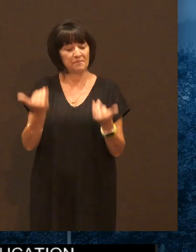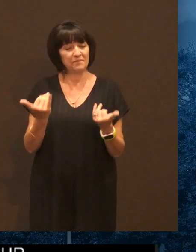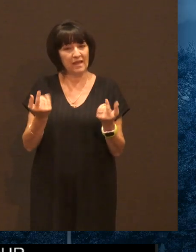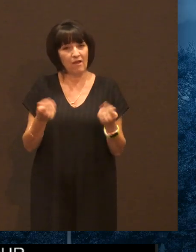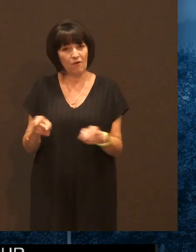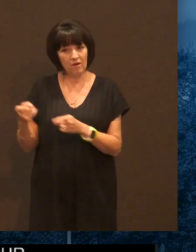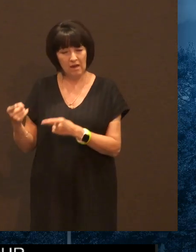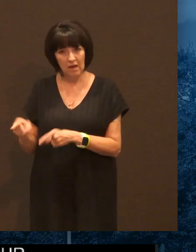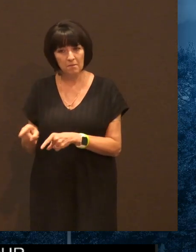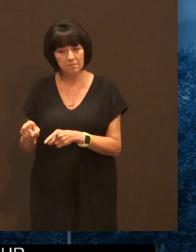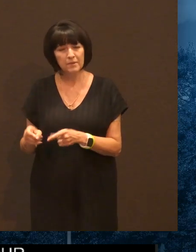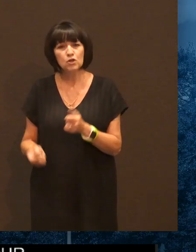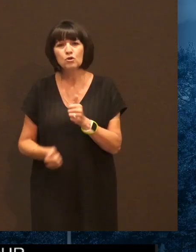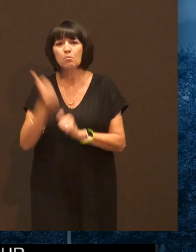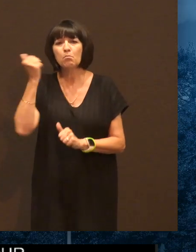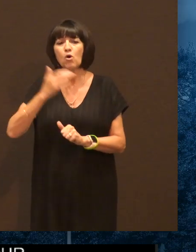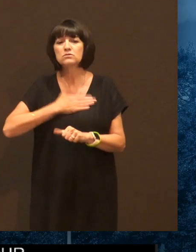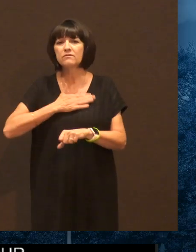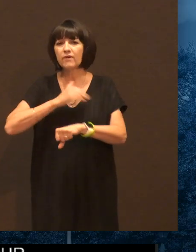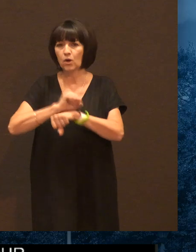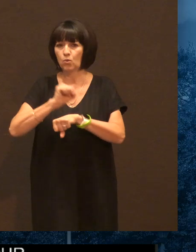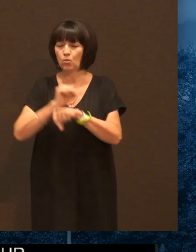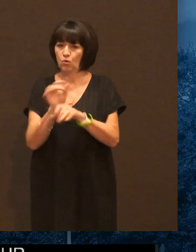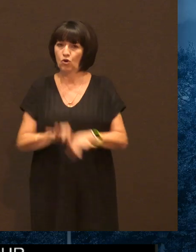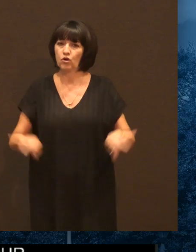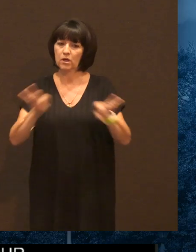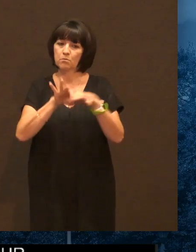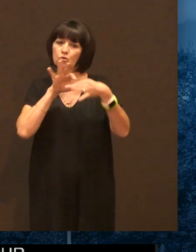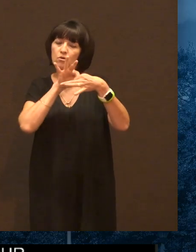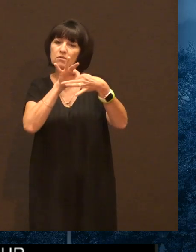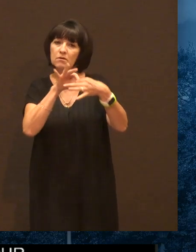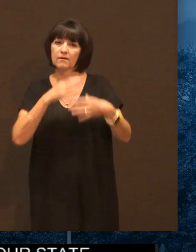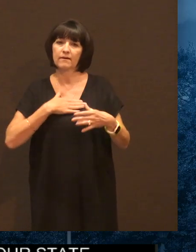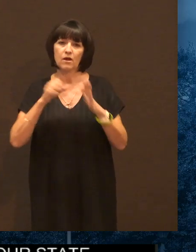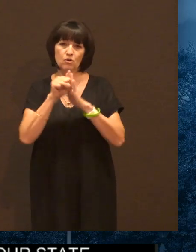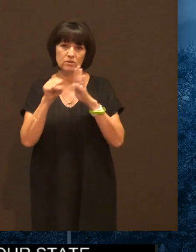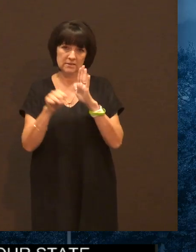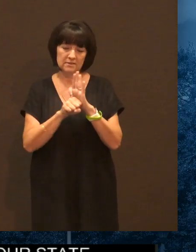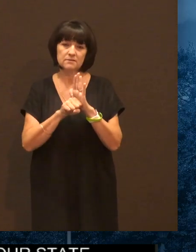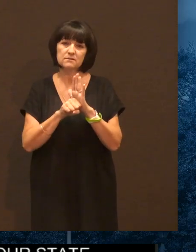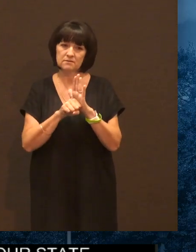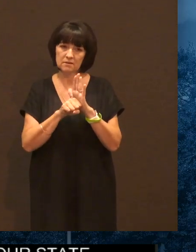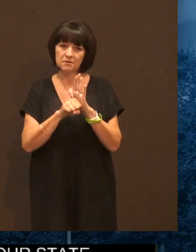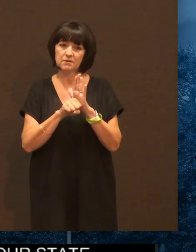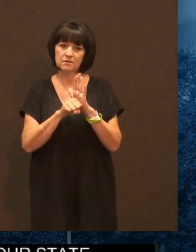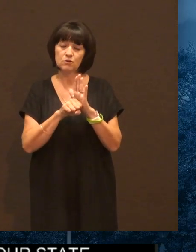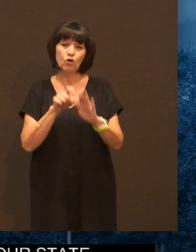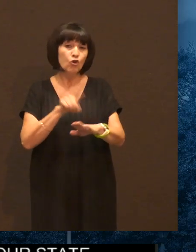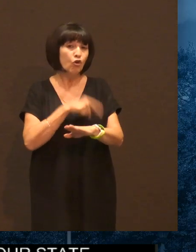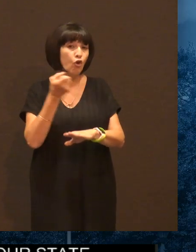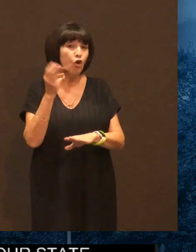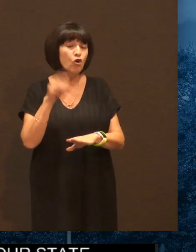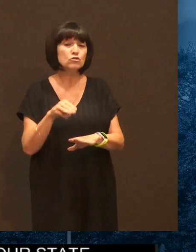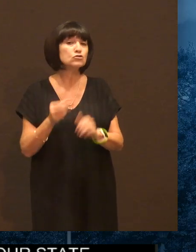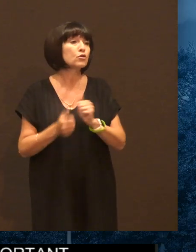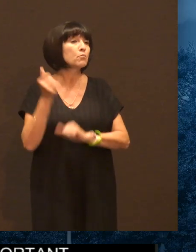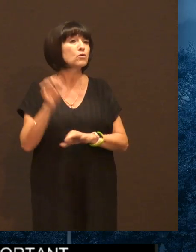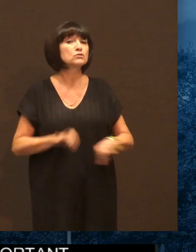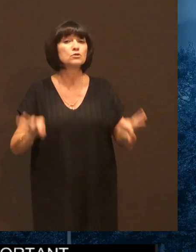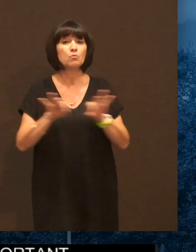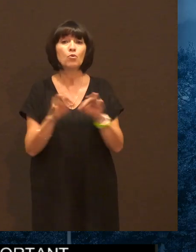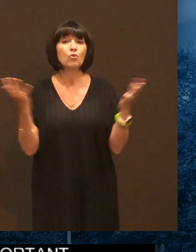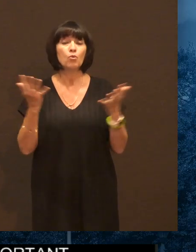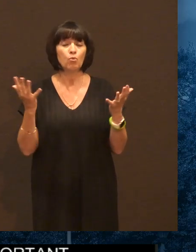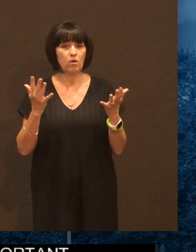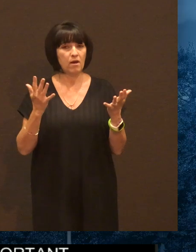we do, the most important to our state in the long term, most important thing to our state in the long term is the education of our